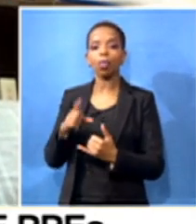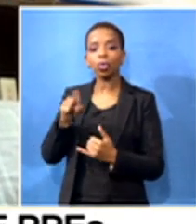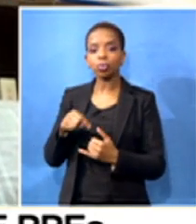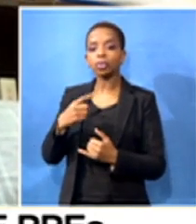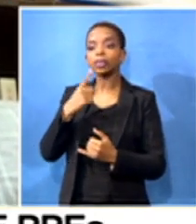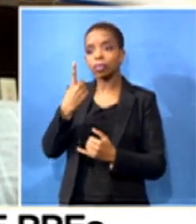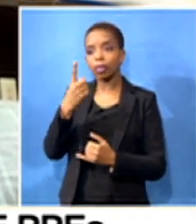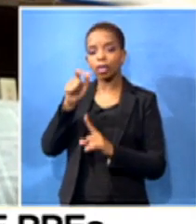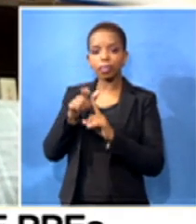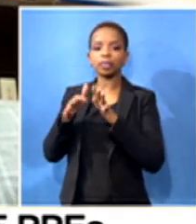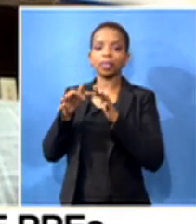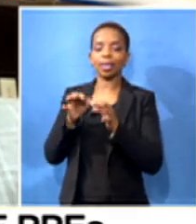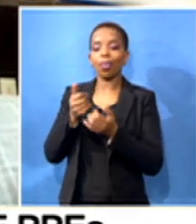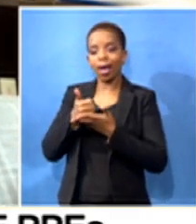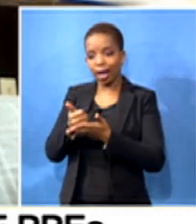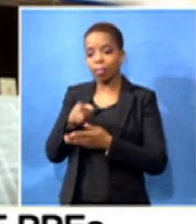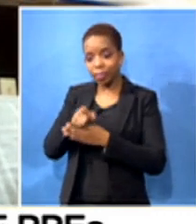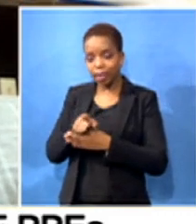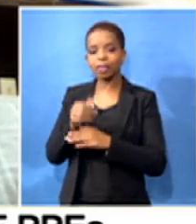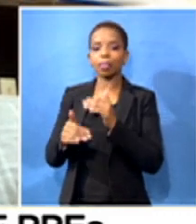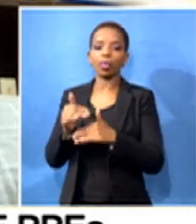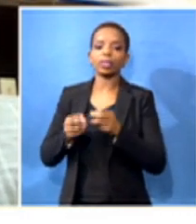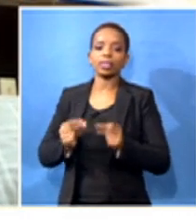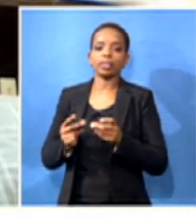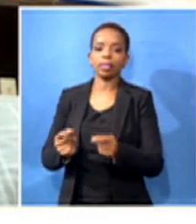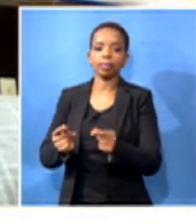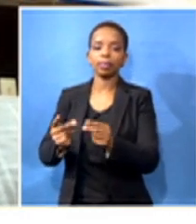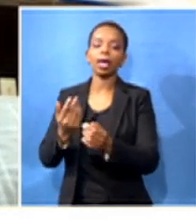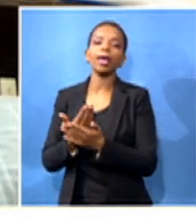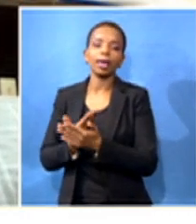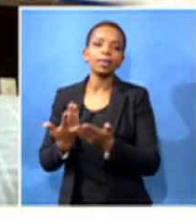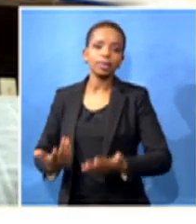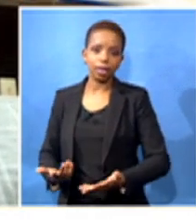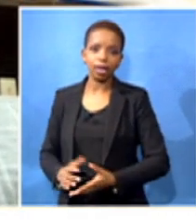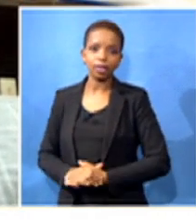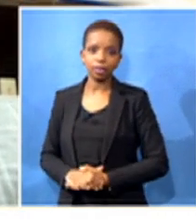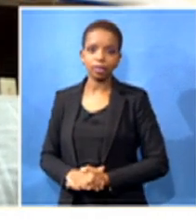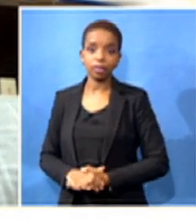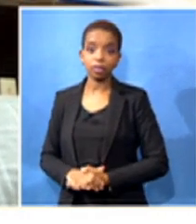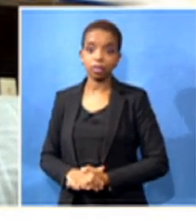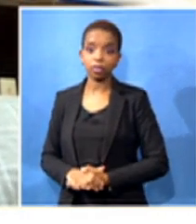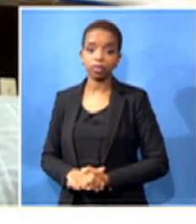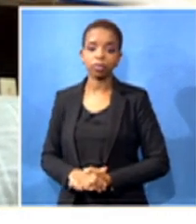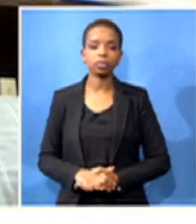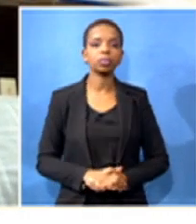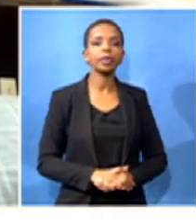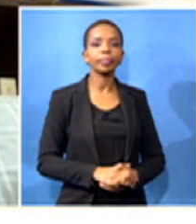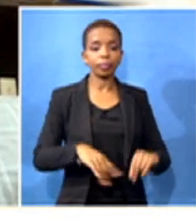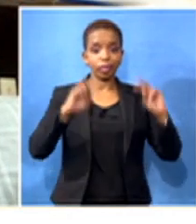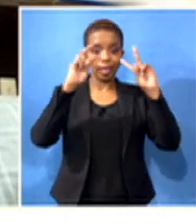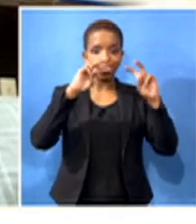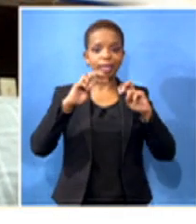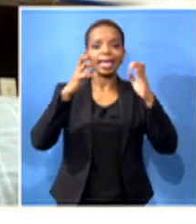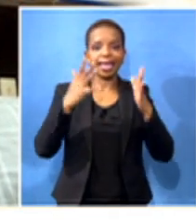help expedite this process, no doubt. And you want to comment finally? The investigator appointed